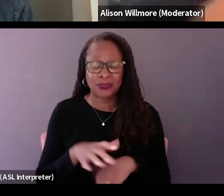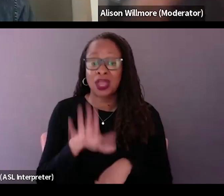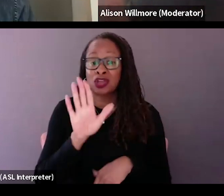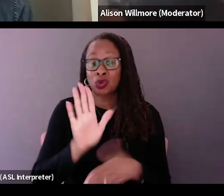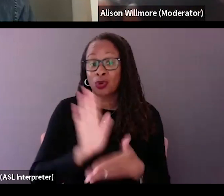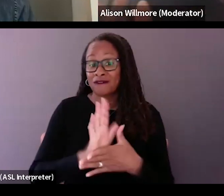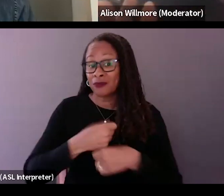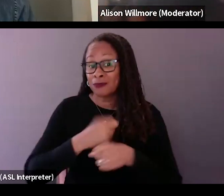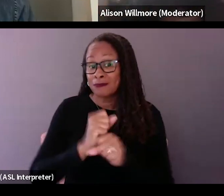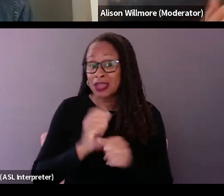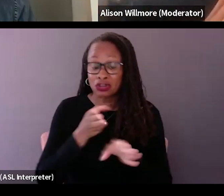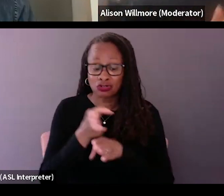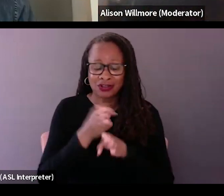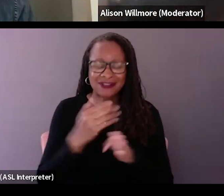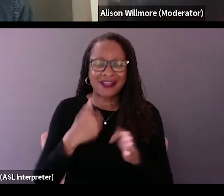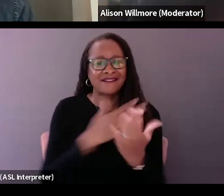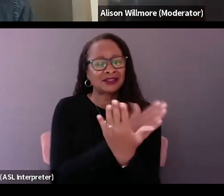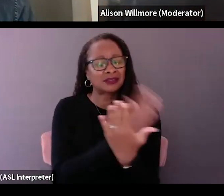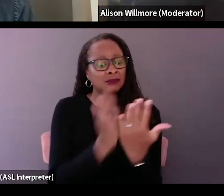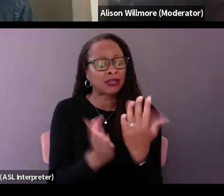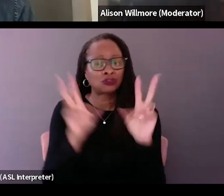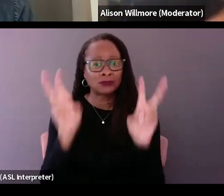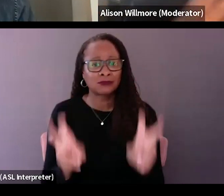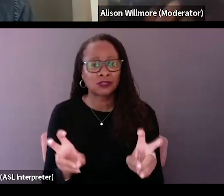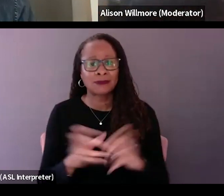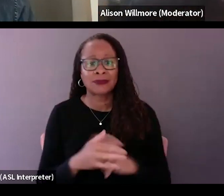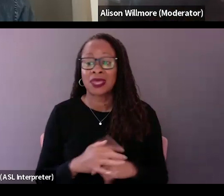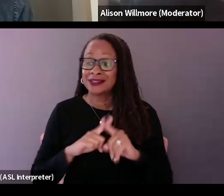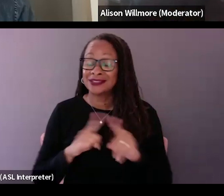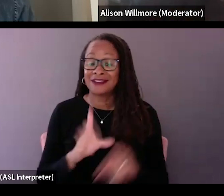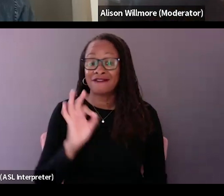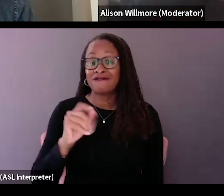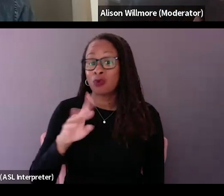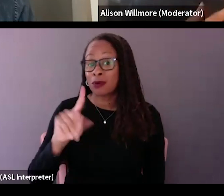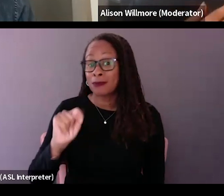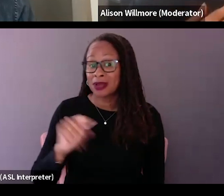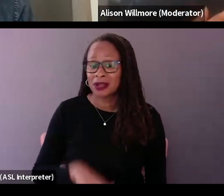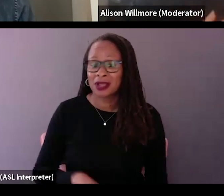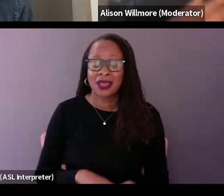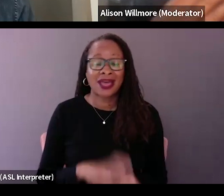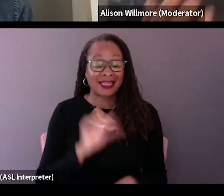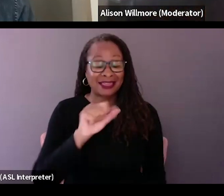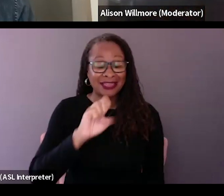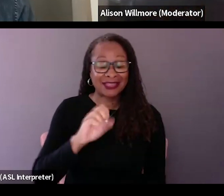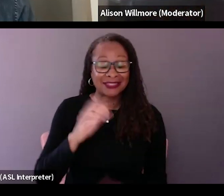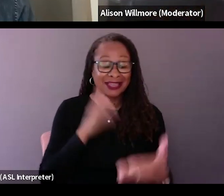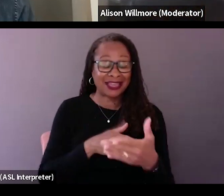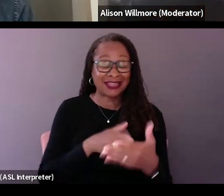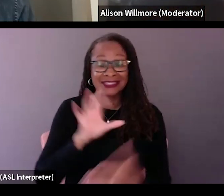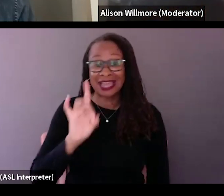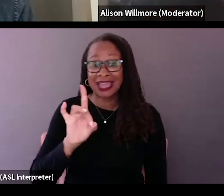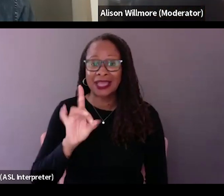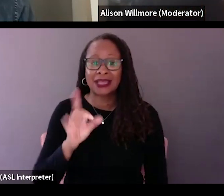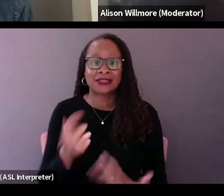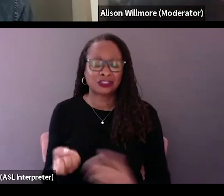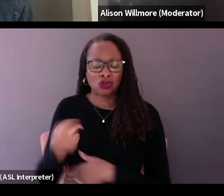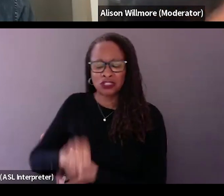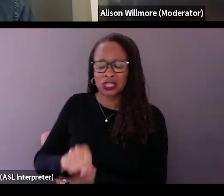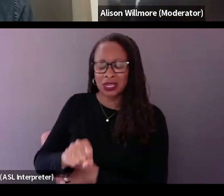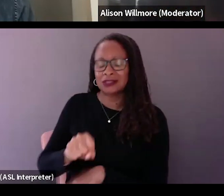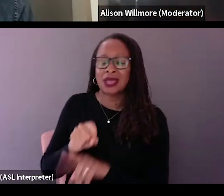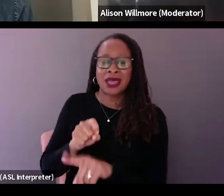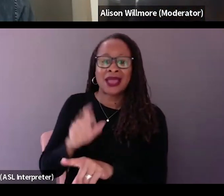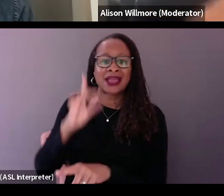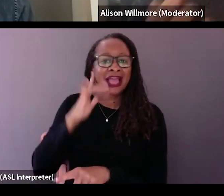touched on this whole spectrum of topics and different formats. The Case Against Eight is about the battle to overturn California's ban on gay marriage.